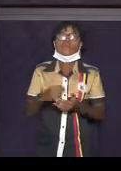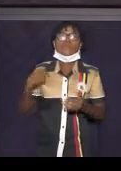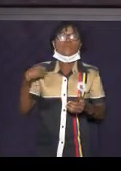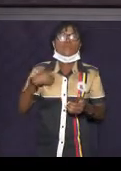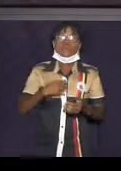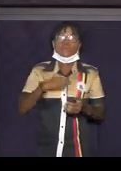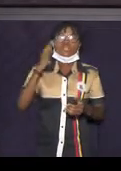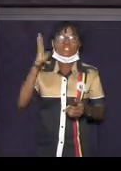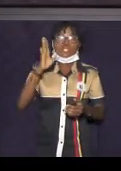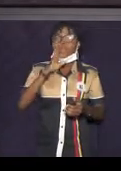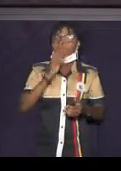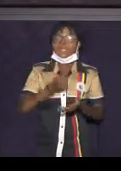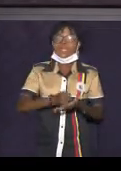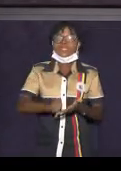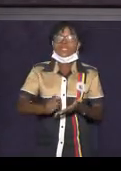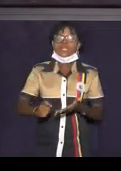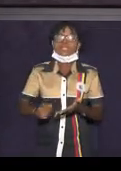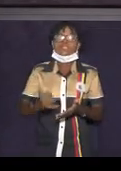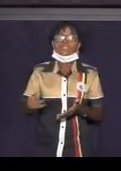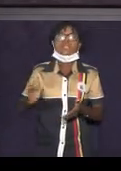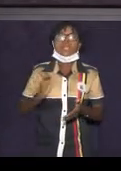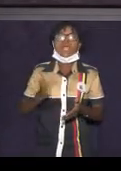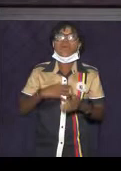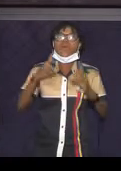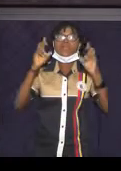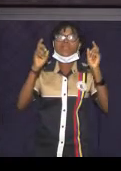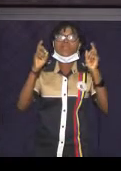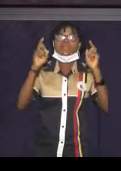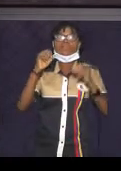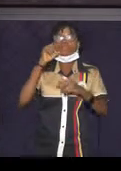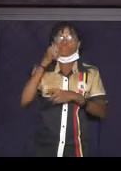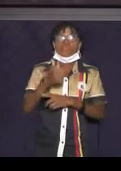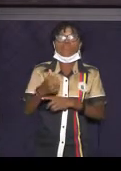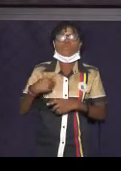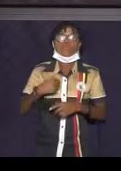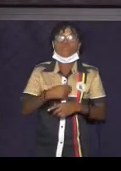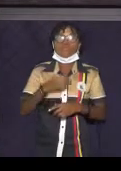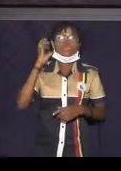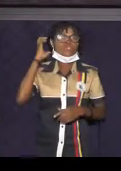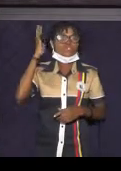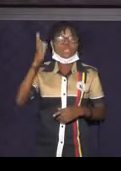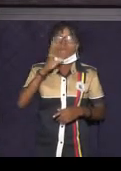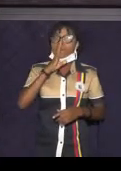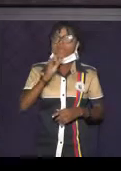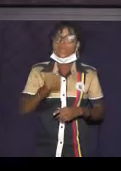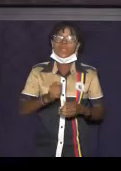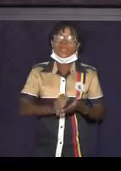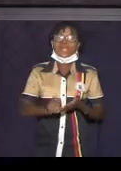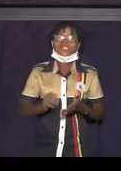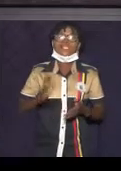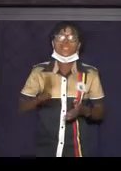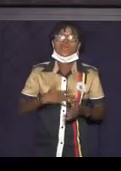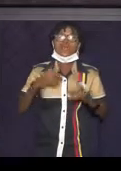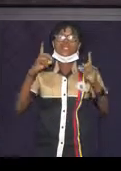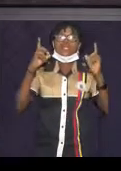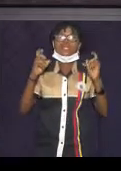We shall be writing our tests tomorrow. We shall be writing our